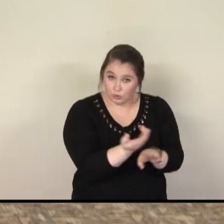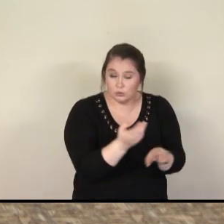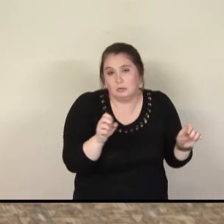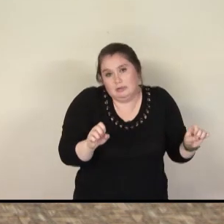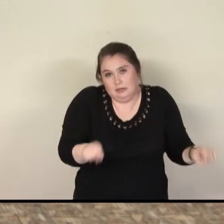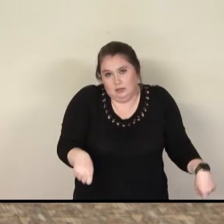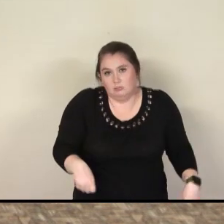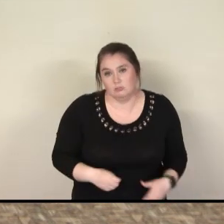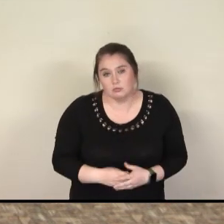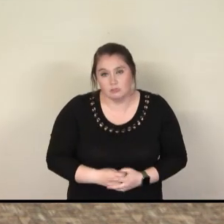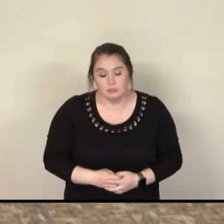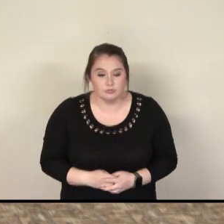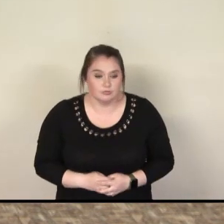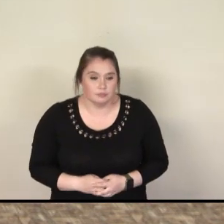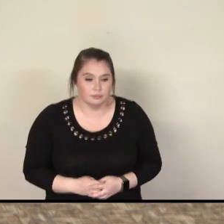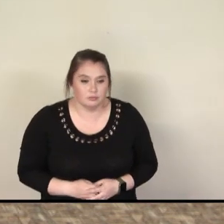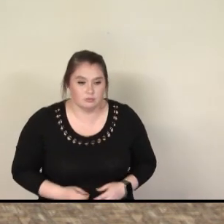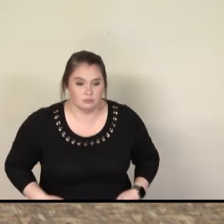can.